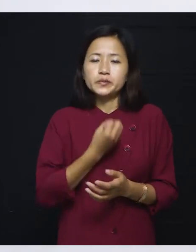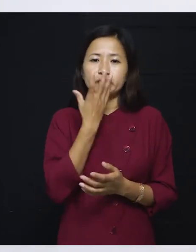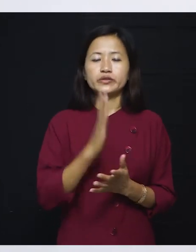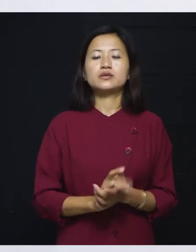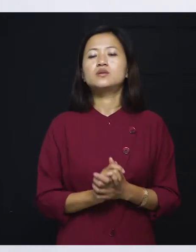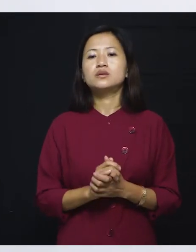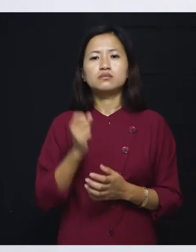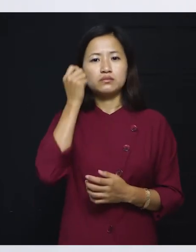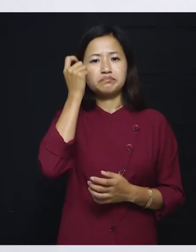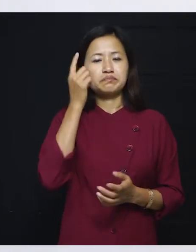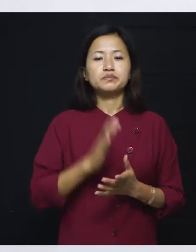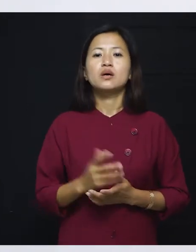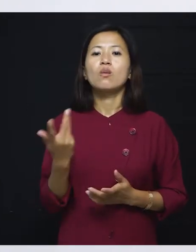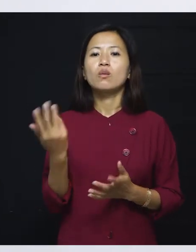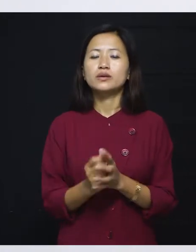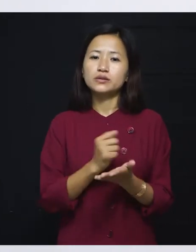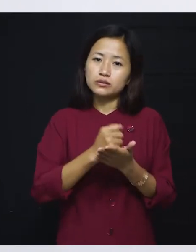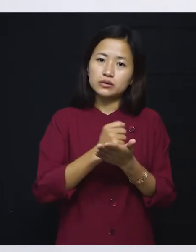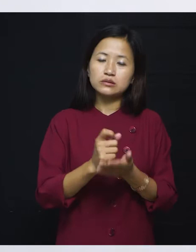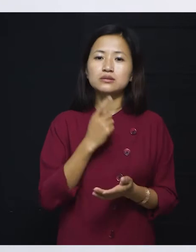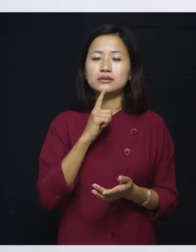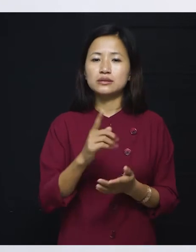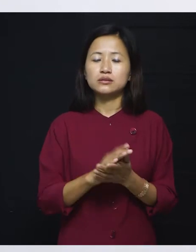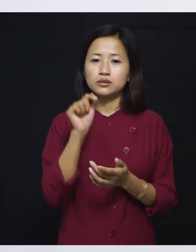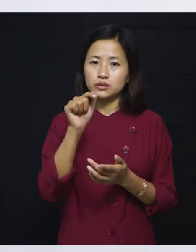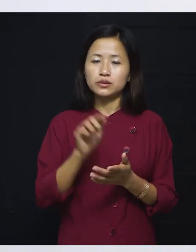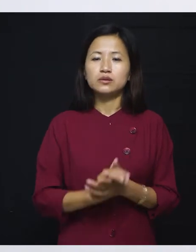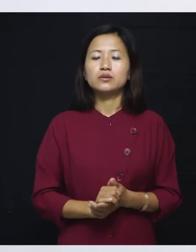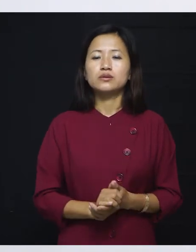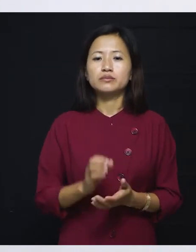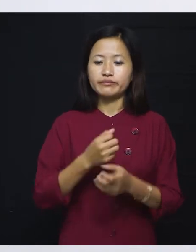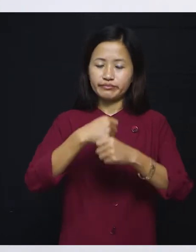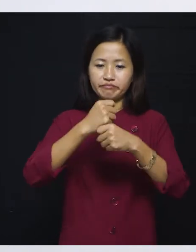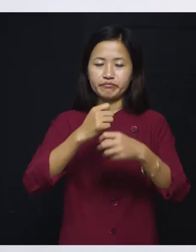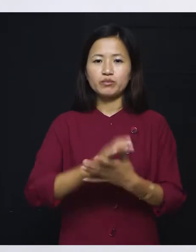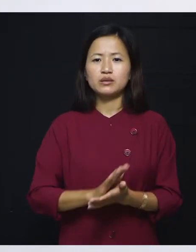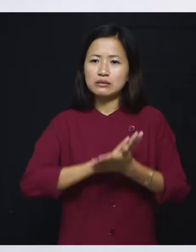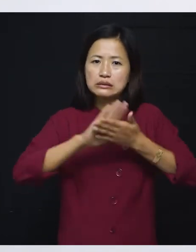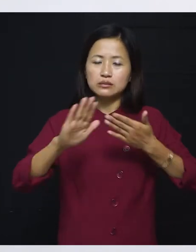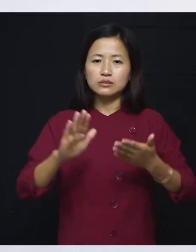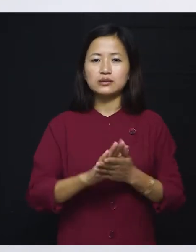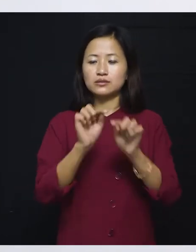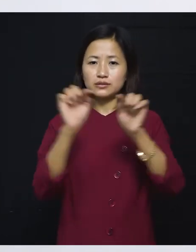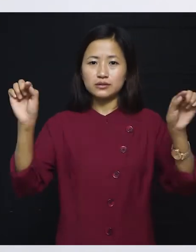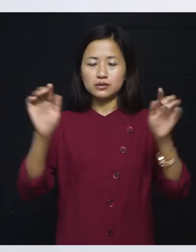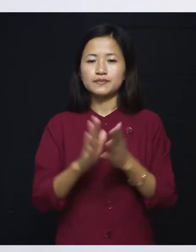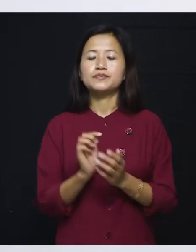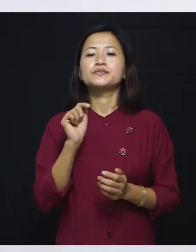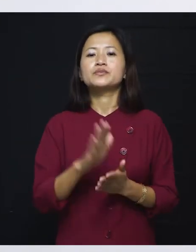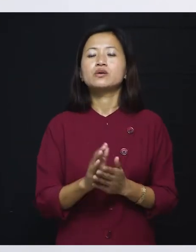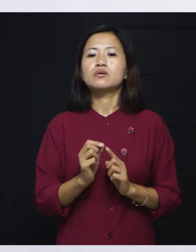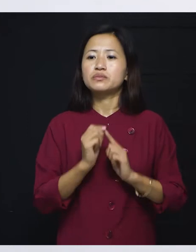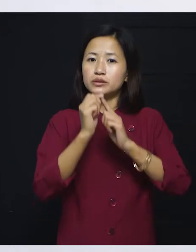not understand what they are trying to tell you, just because they did not make the complete sentence to you. They did not